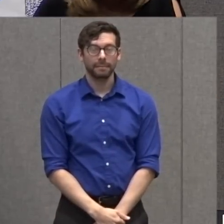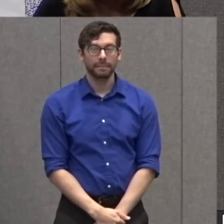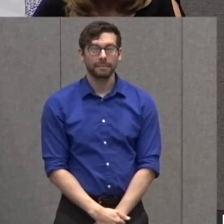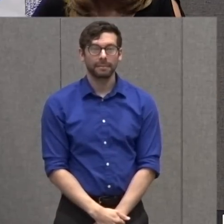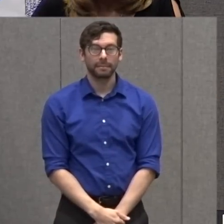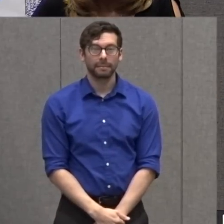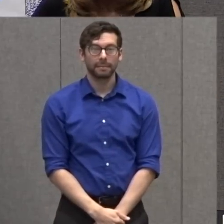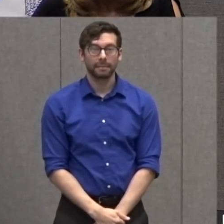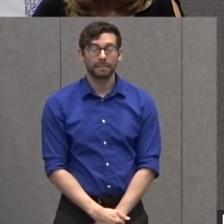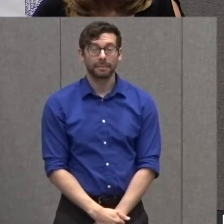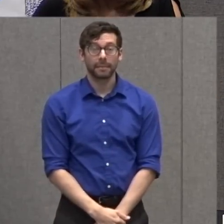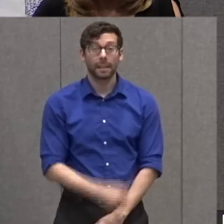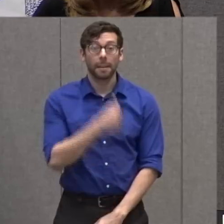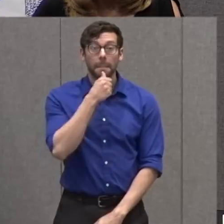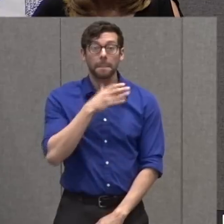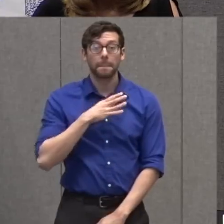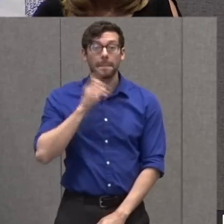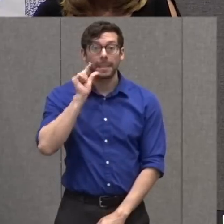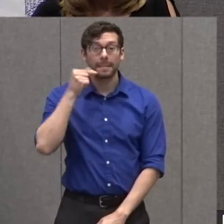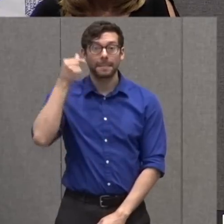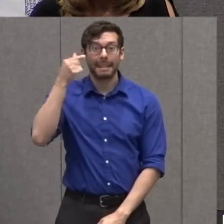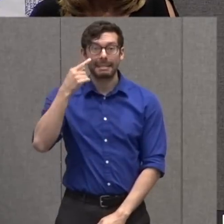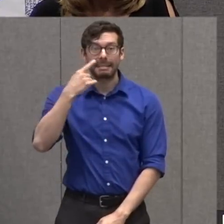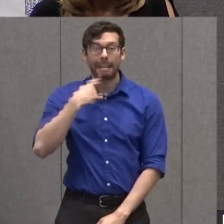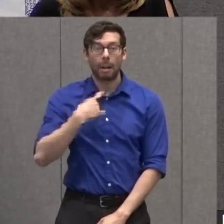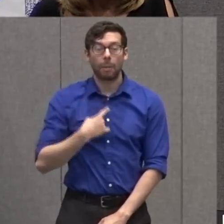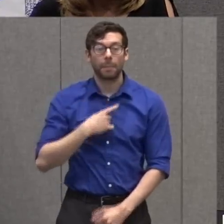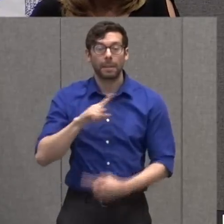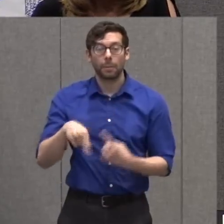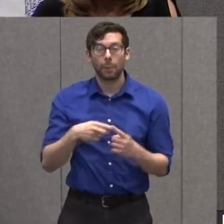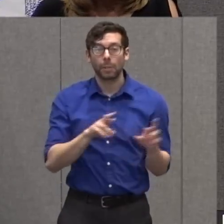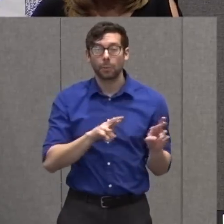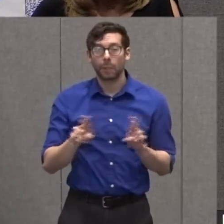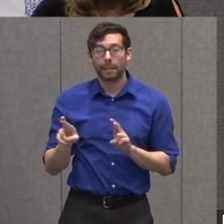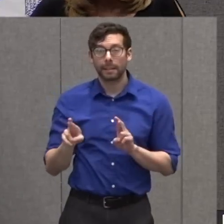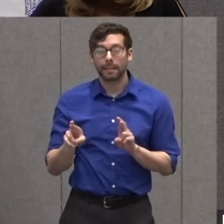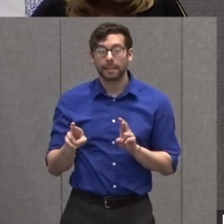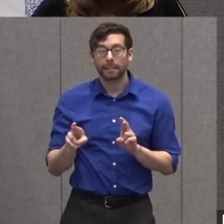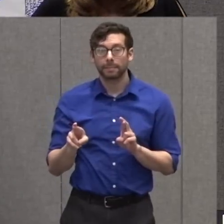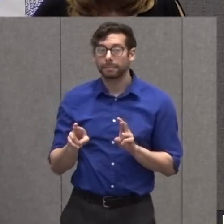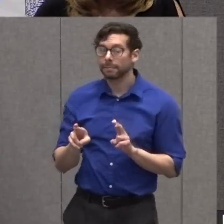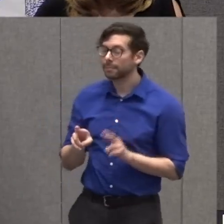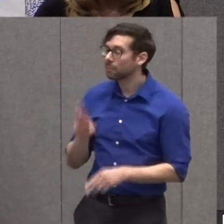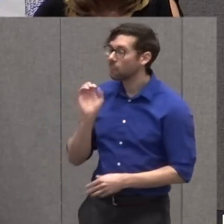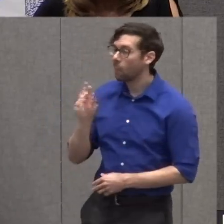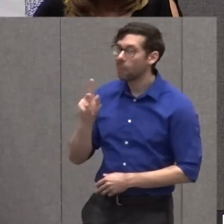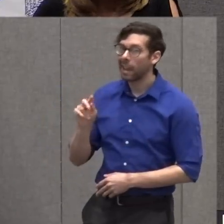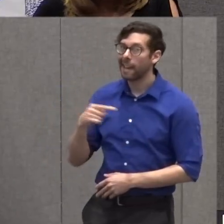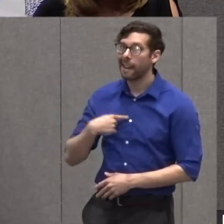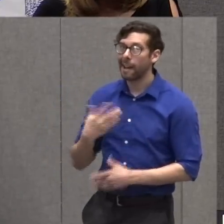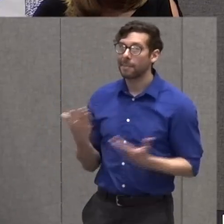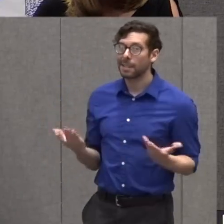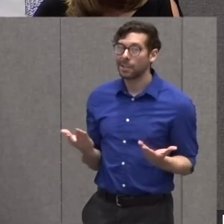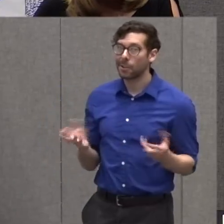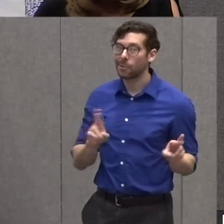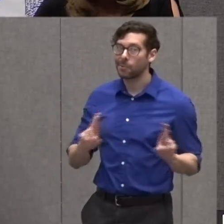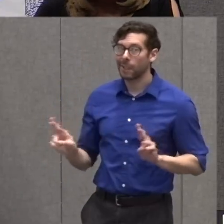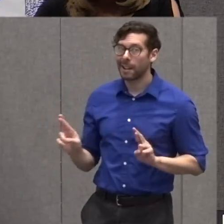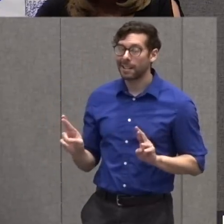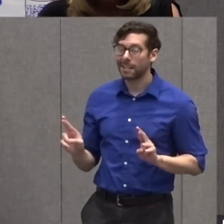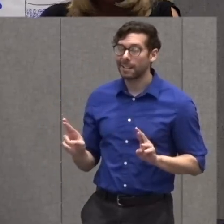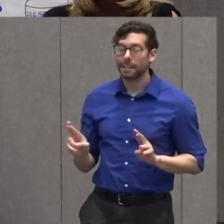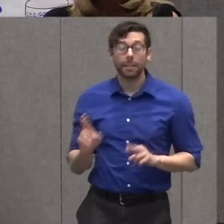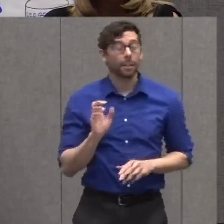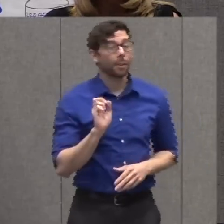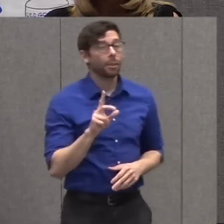Miss Mays is going to tell me when she's ready. Okay, I am here. All right, so the first thing I want you to do, Miss Mays, is open the